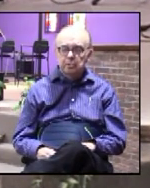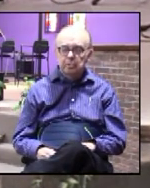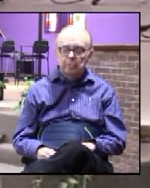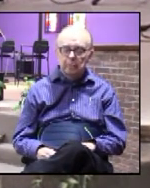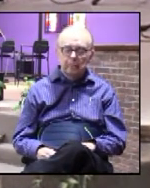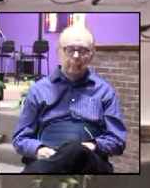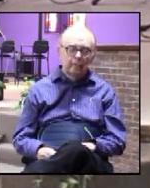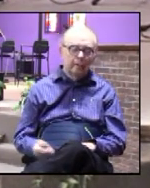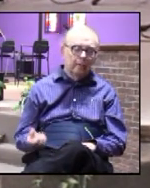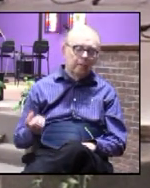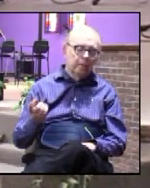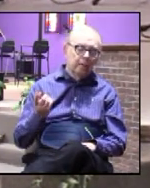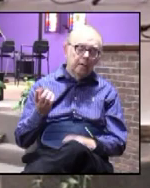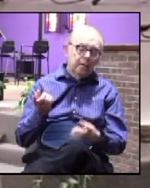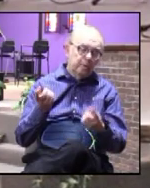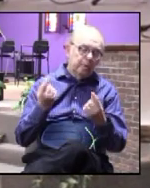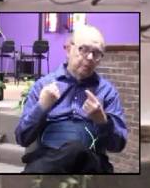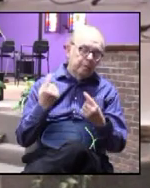We come into worship,